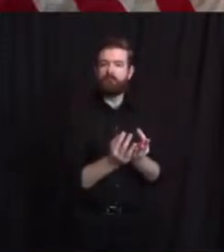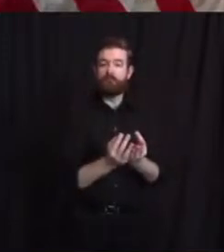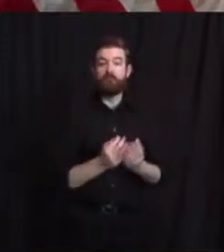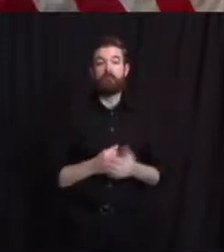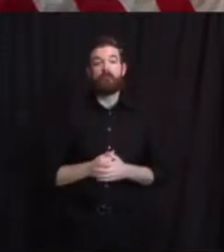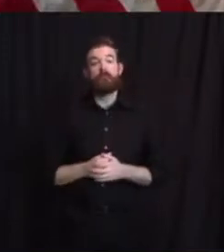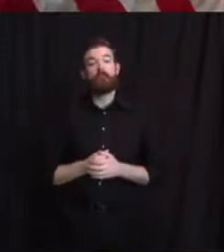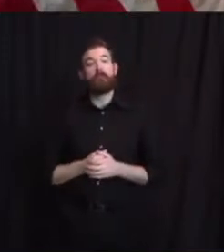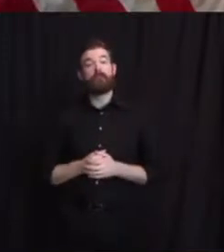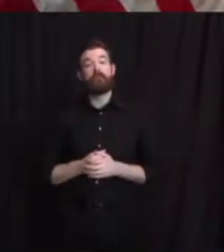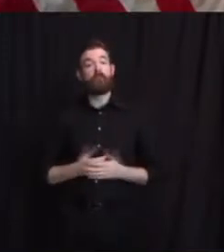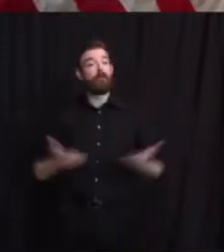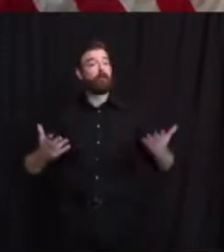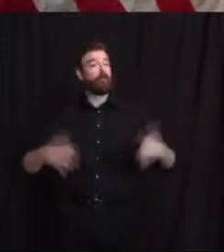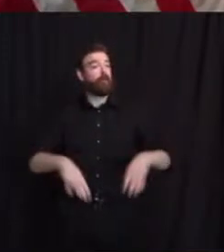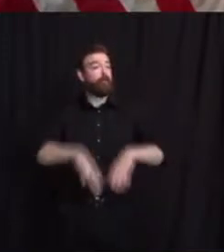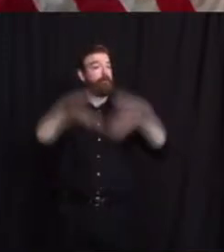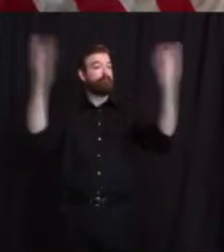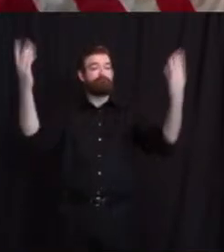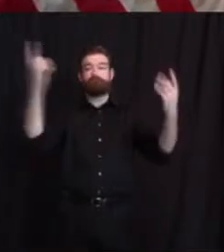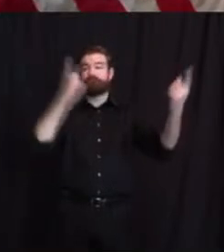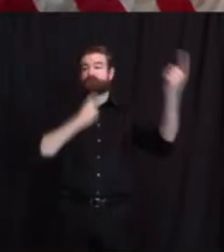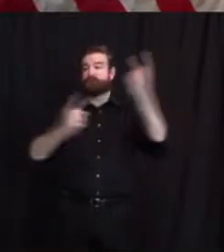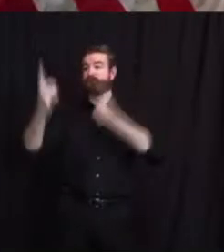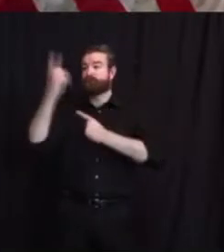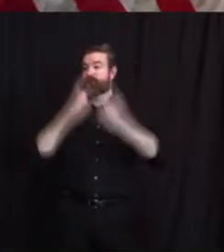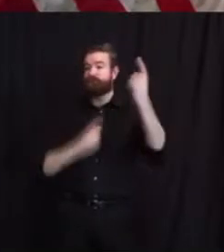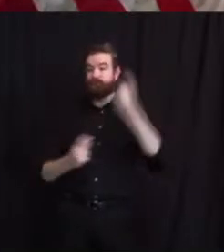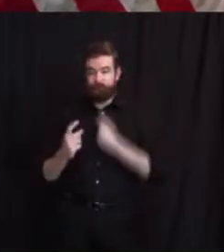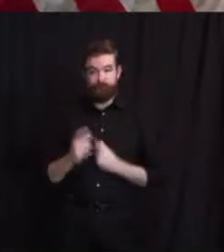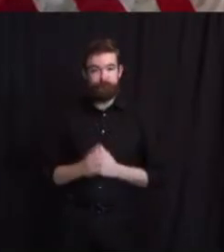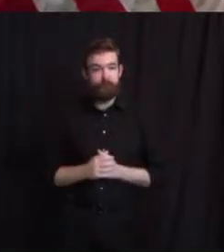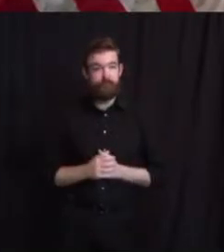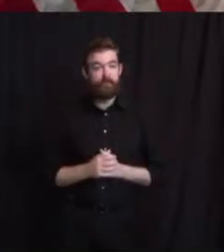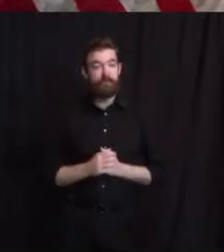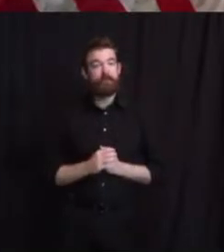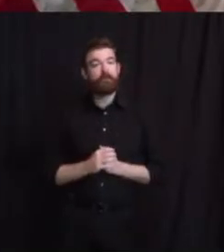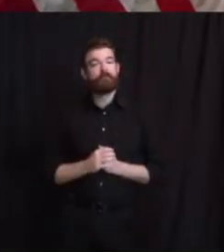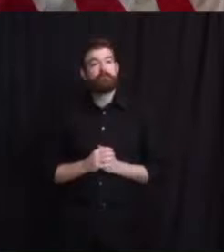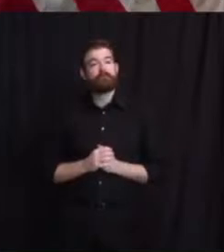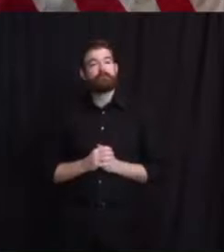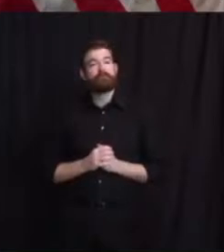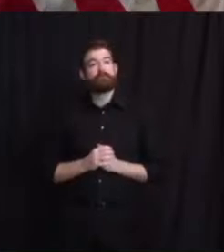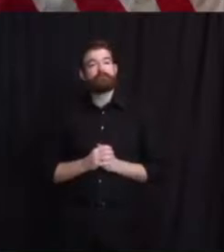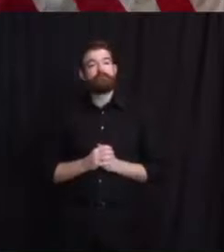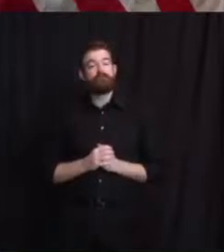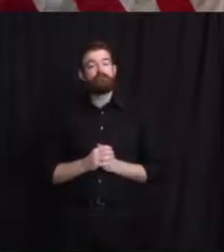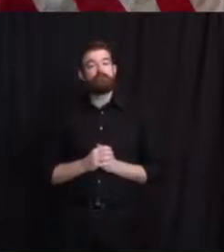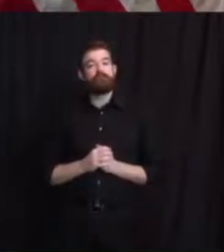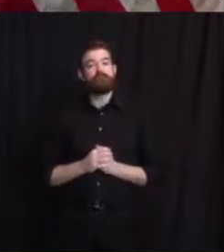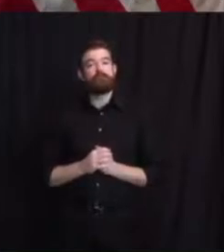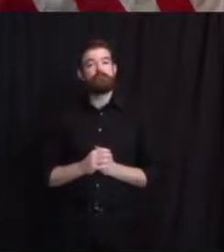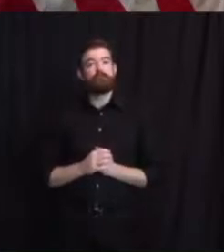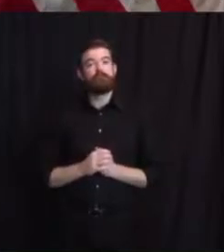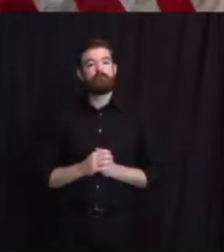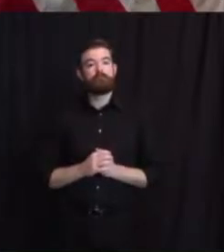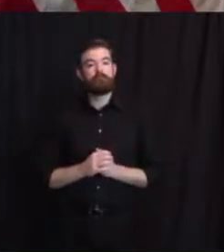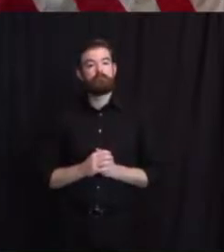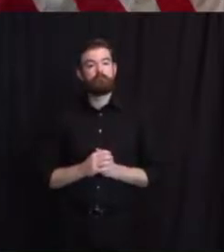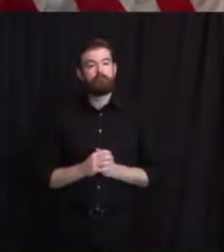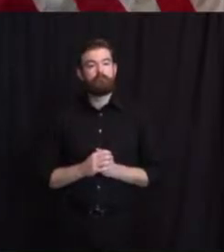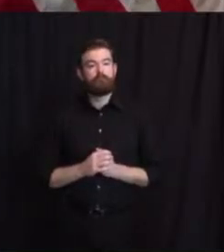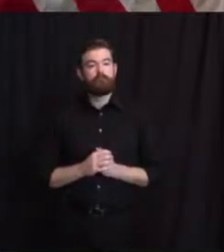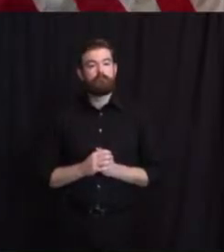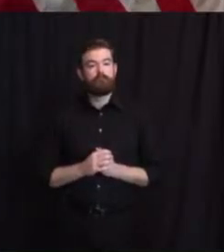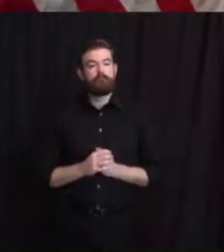you. If you get a little closer with the microphone. Thank you. Without causing dental work. You